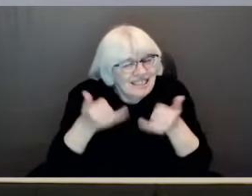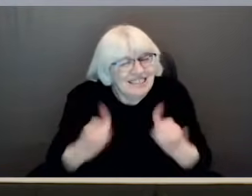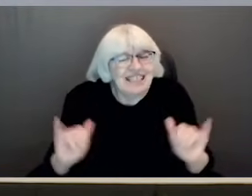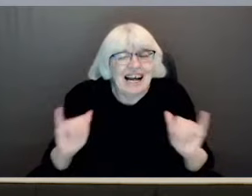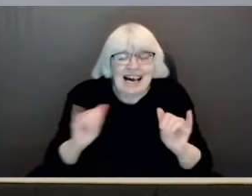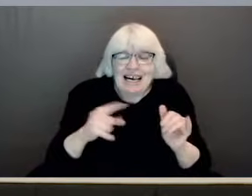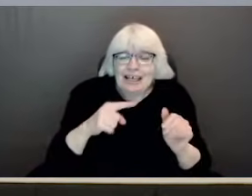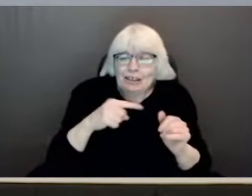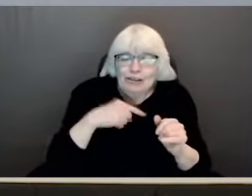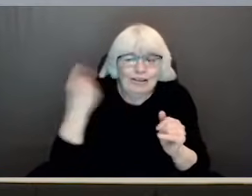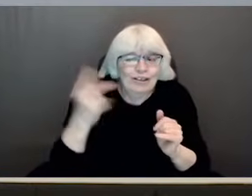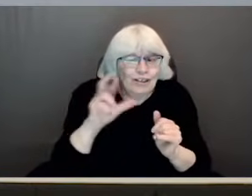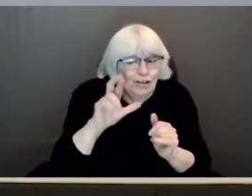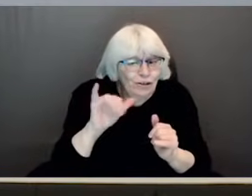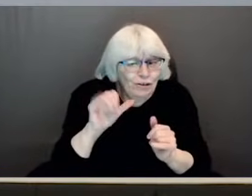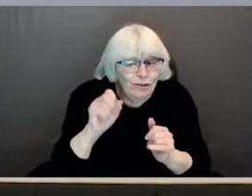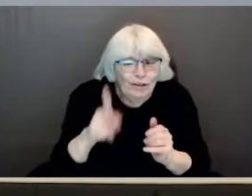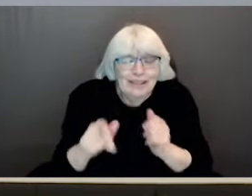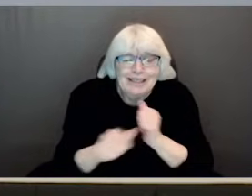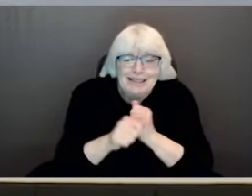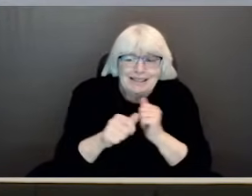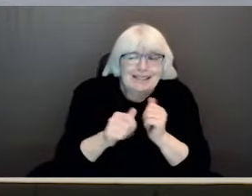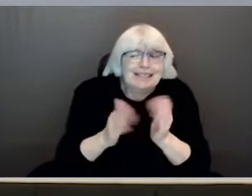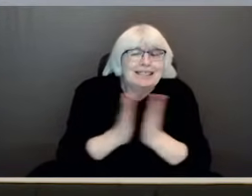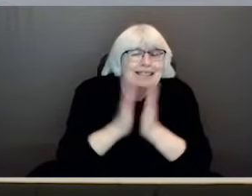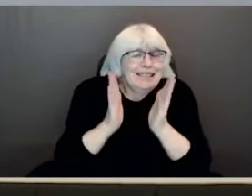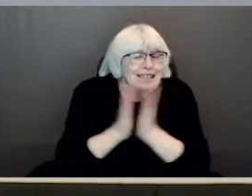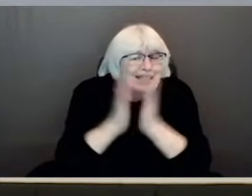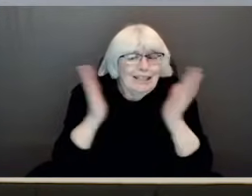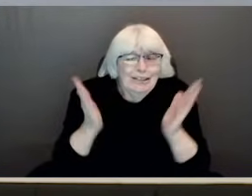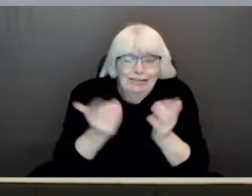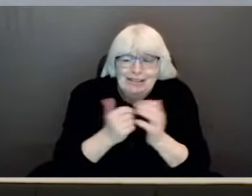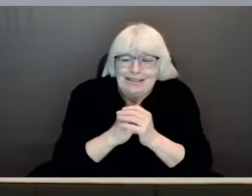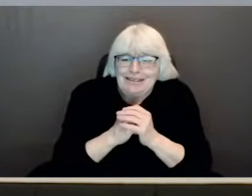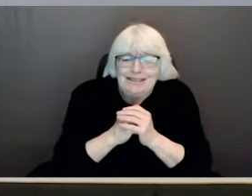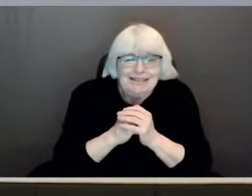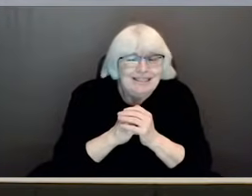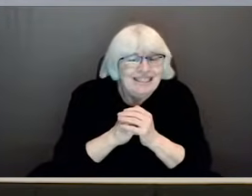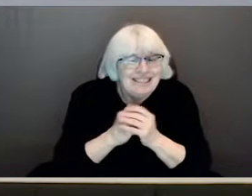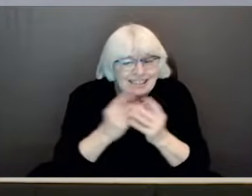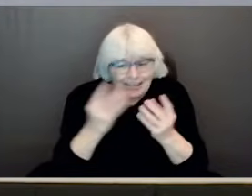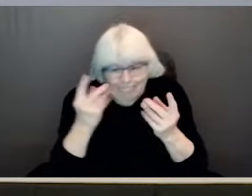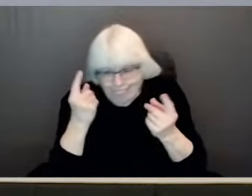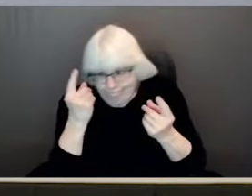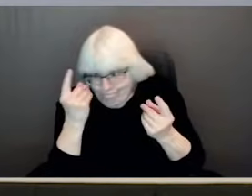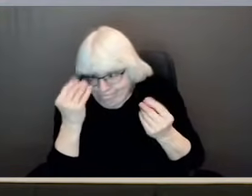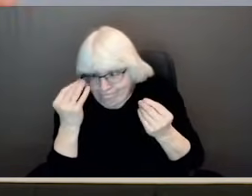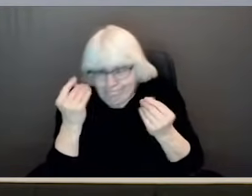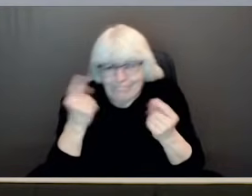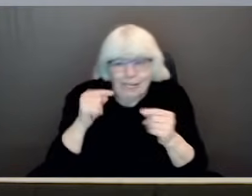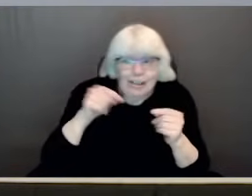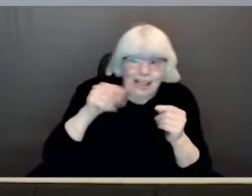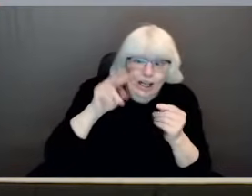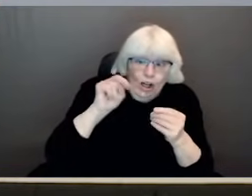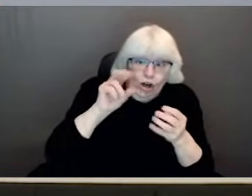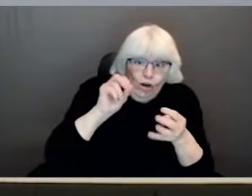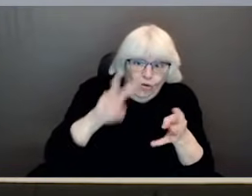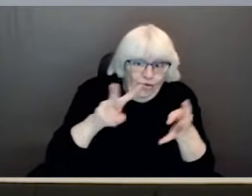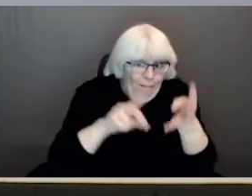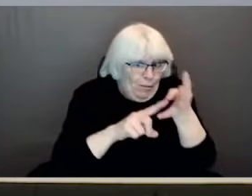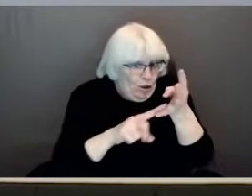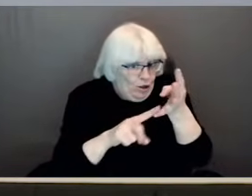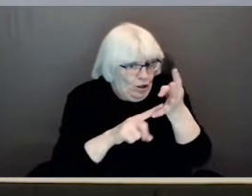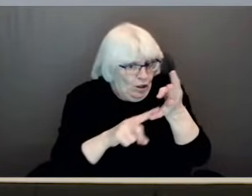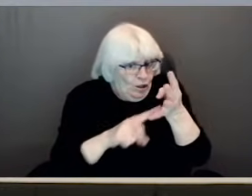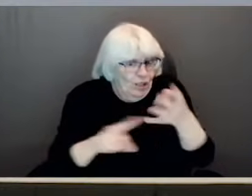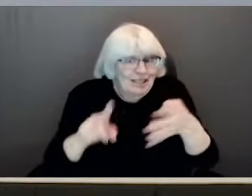about our tournaments that may be happening the end of November, early December. And certainly if things are going the way they have been in the last week